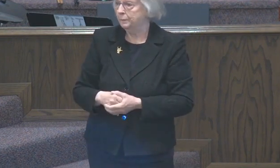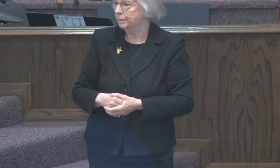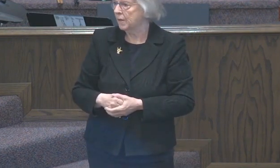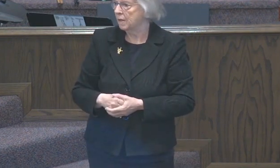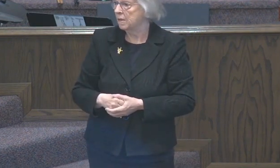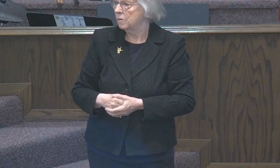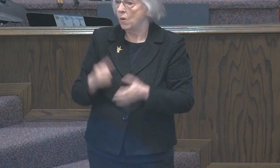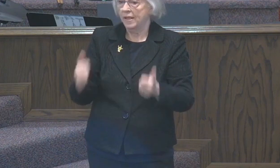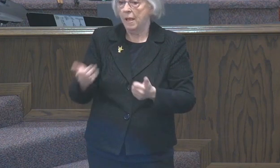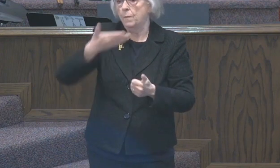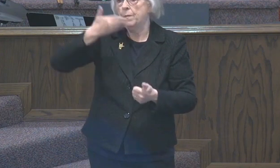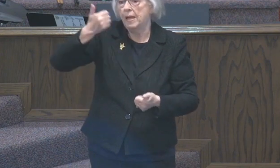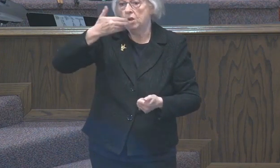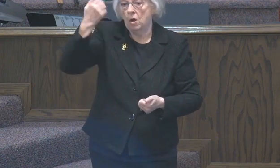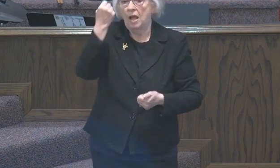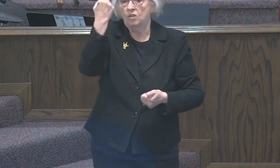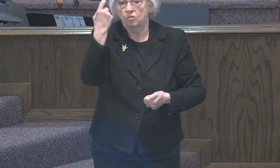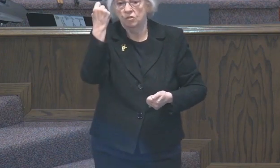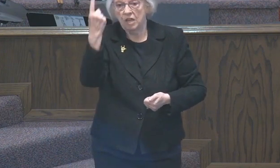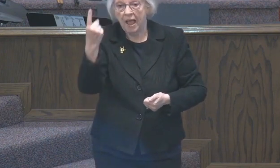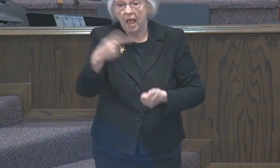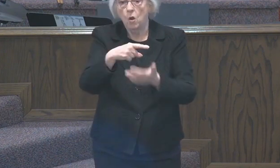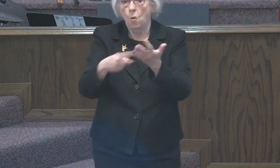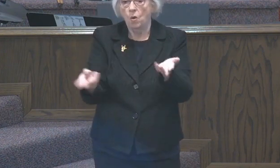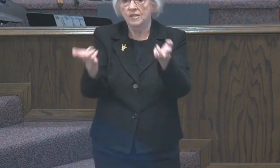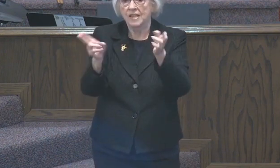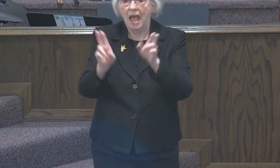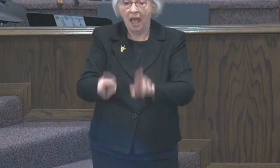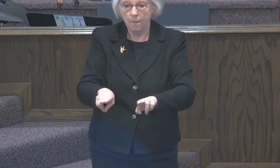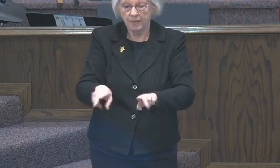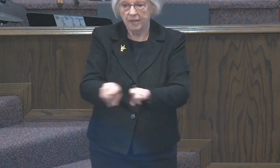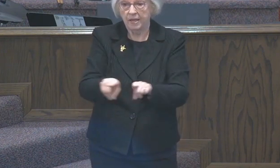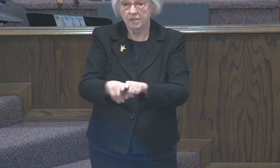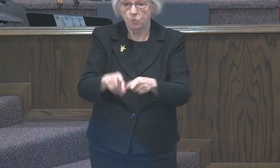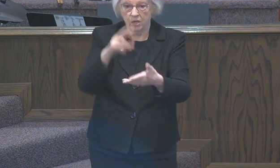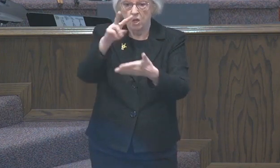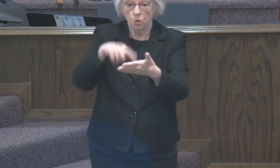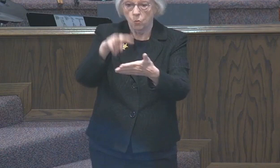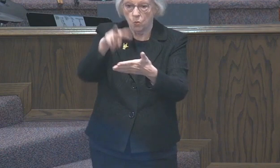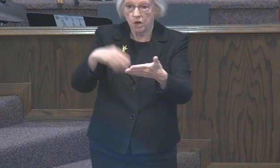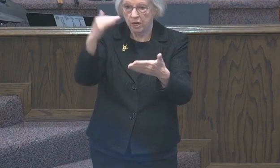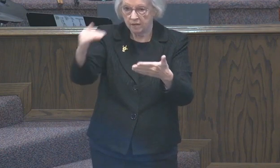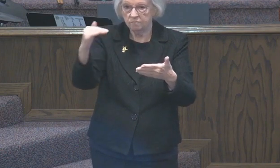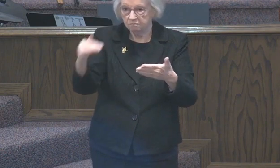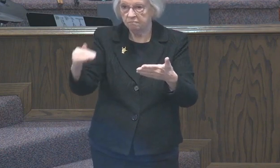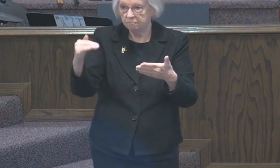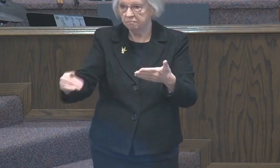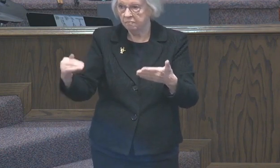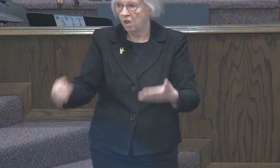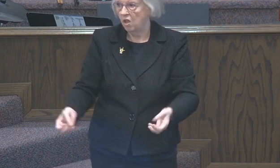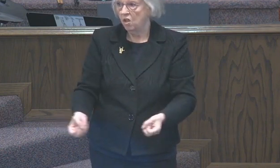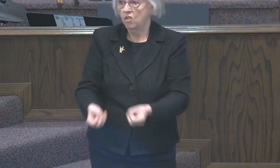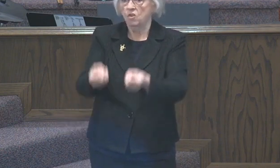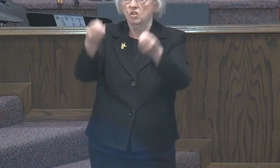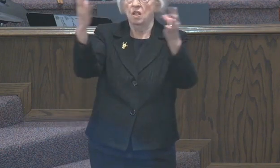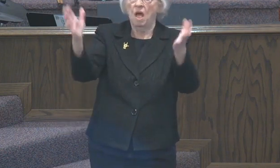better understand what is going on as we make our way through Scripture. There's a lot of pages. There's a lot of words.